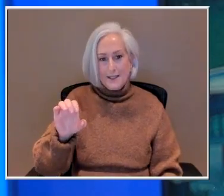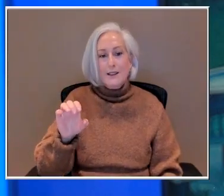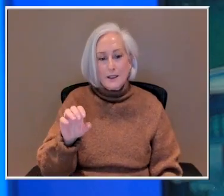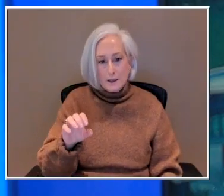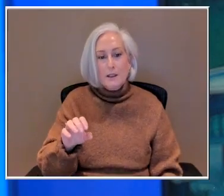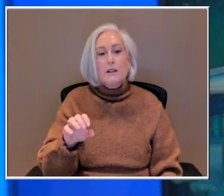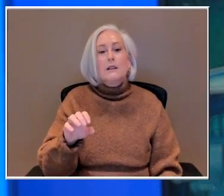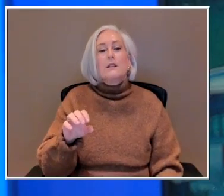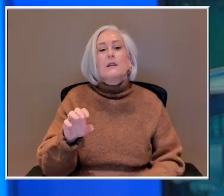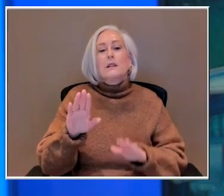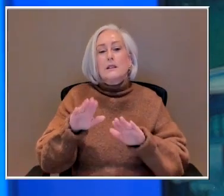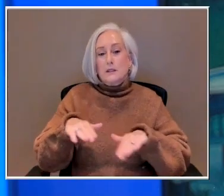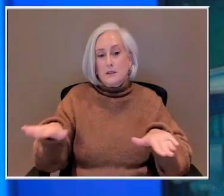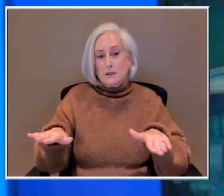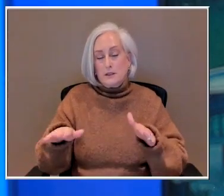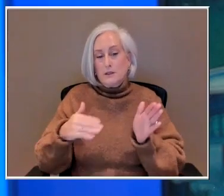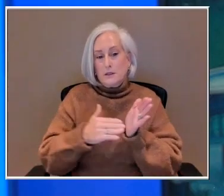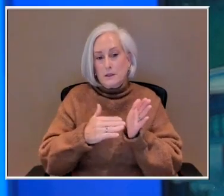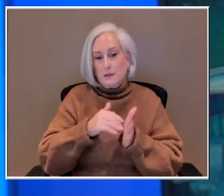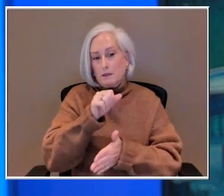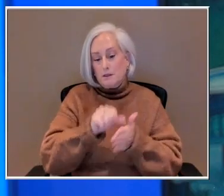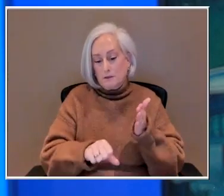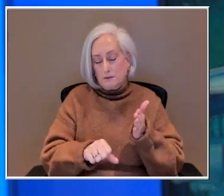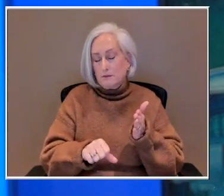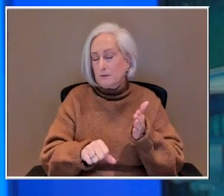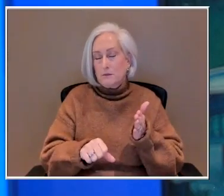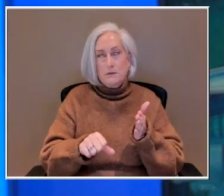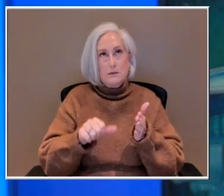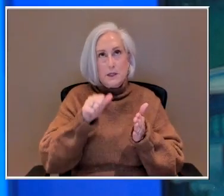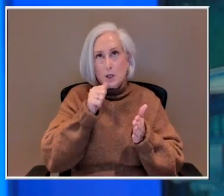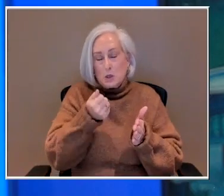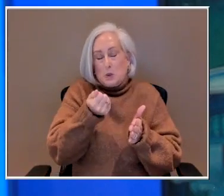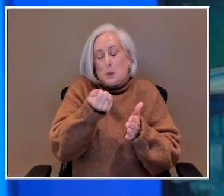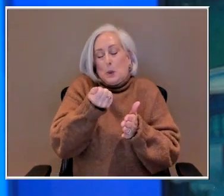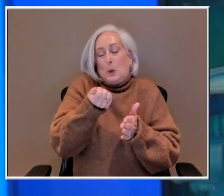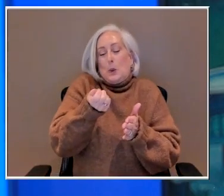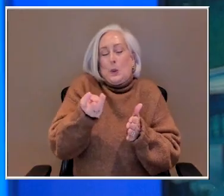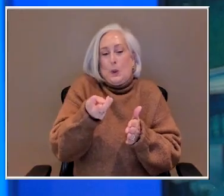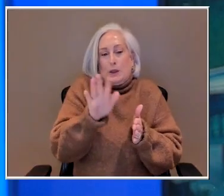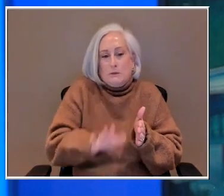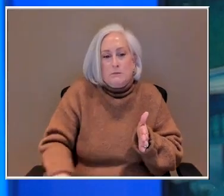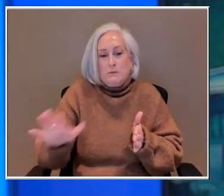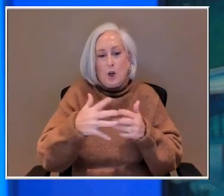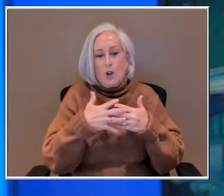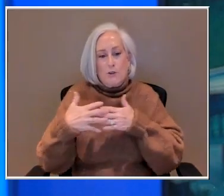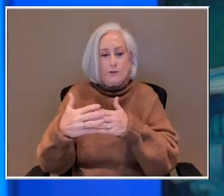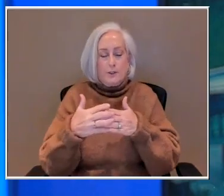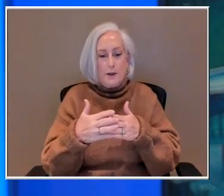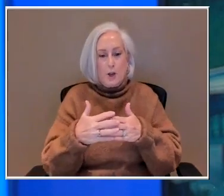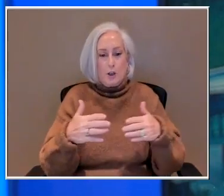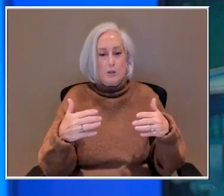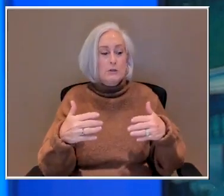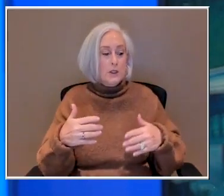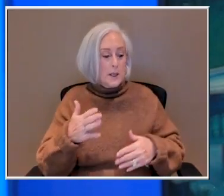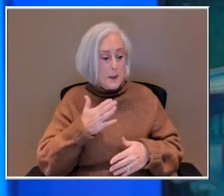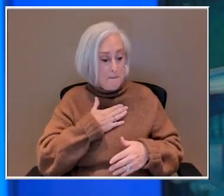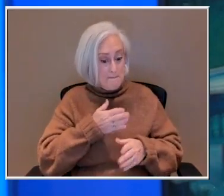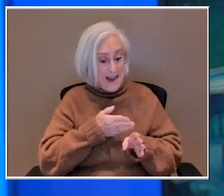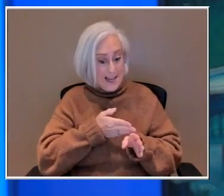of surgeons do rotation plasty. The blessing that I have, or the privilege that I have throughout my career, is we've